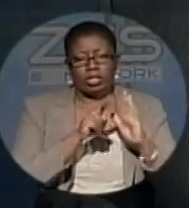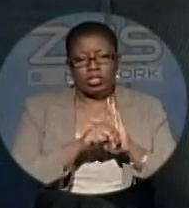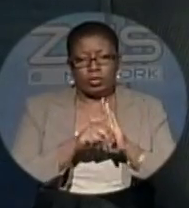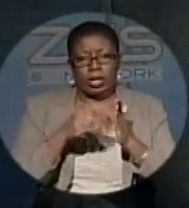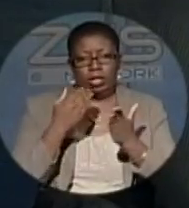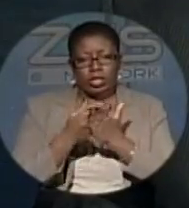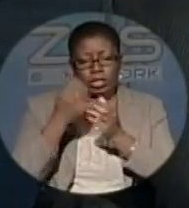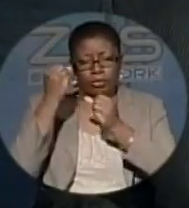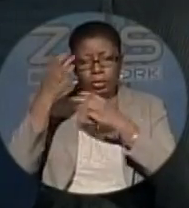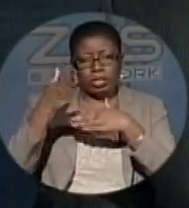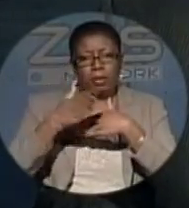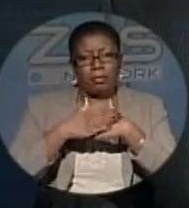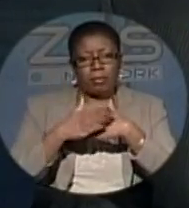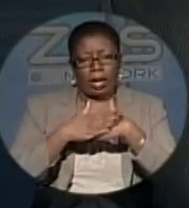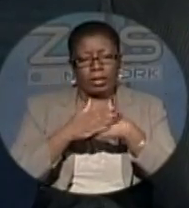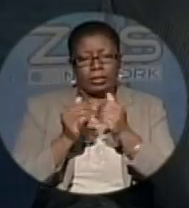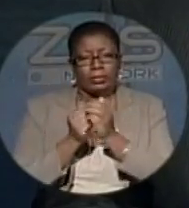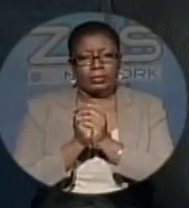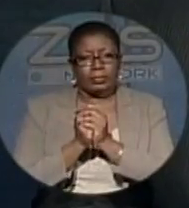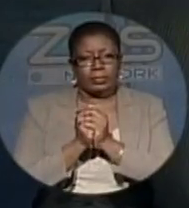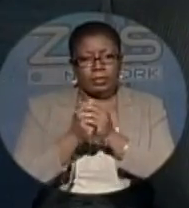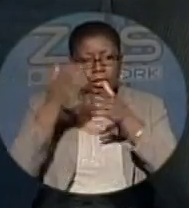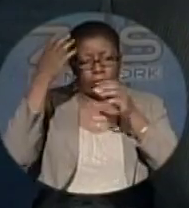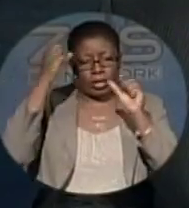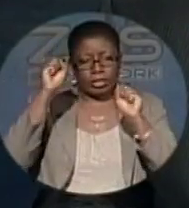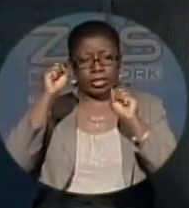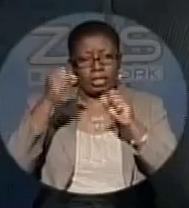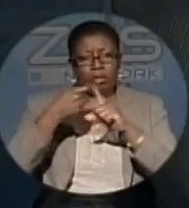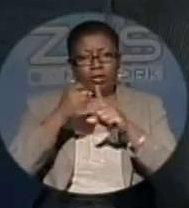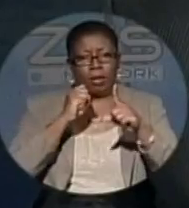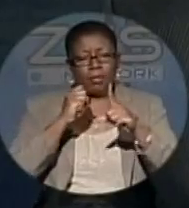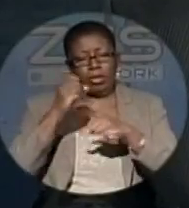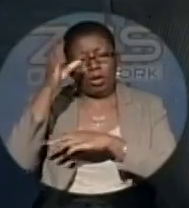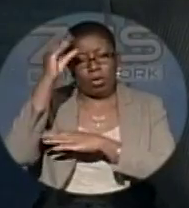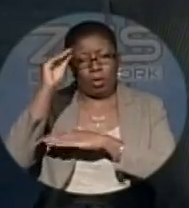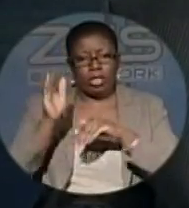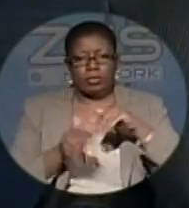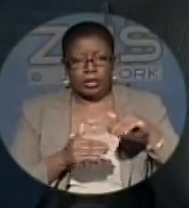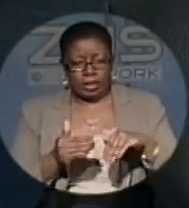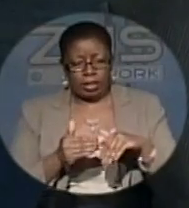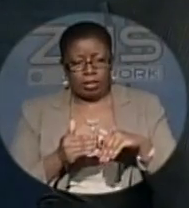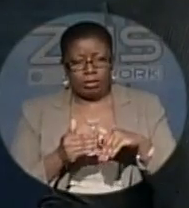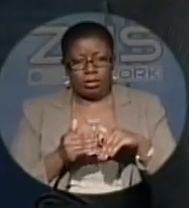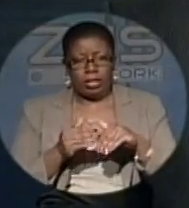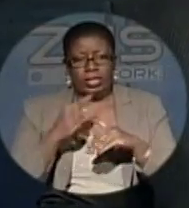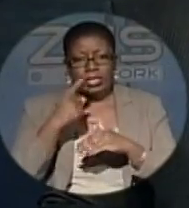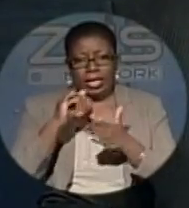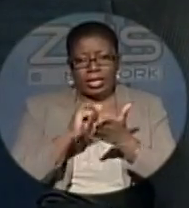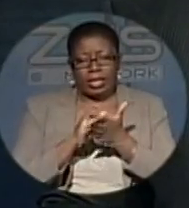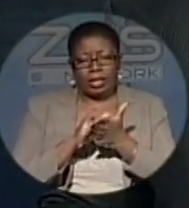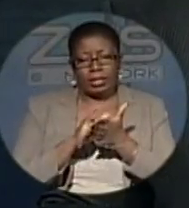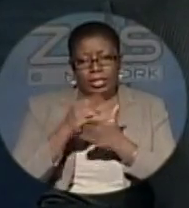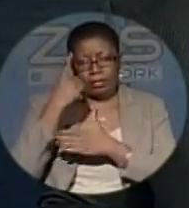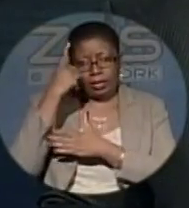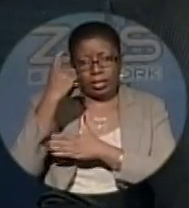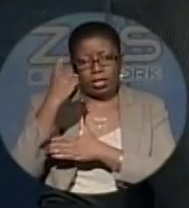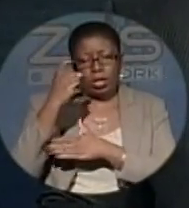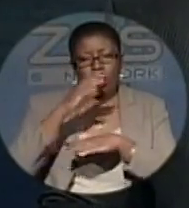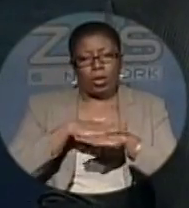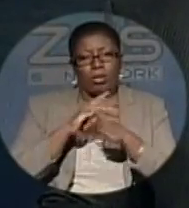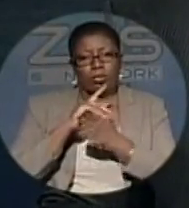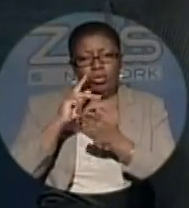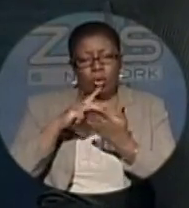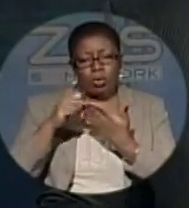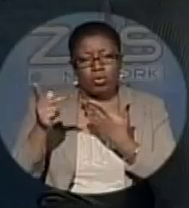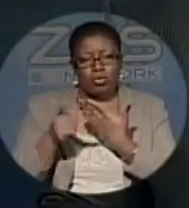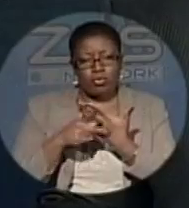from a cross-section of our society. President of the Boys Brigade Bahamas Council, Captain Fernley Palmer, gave his suggestions for the program, and